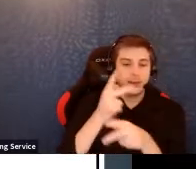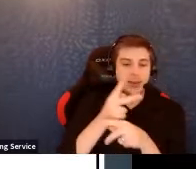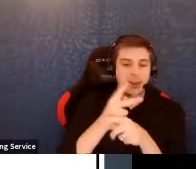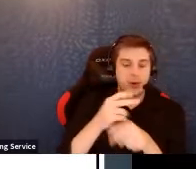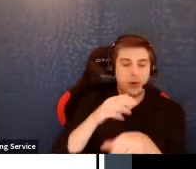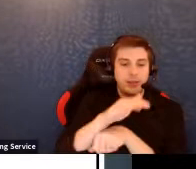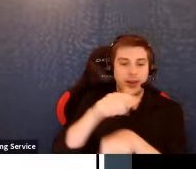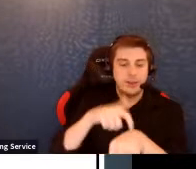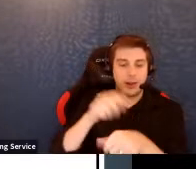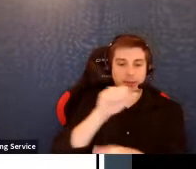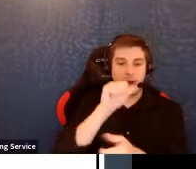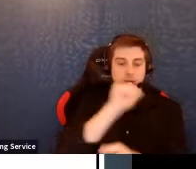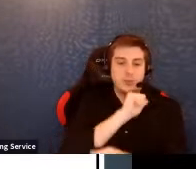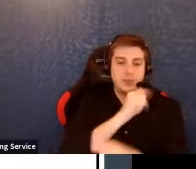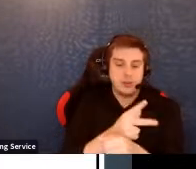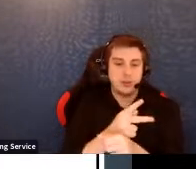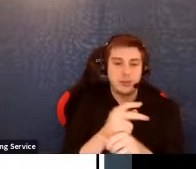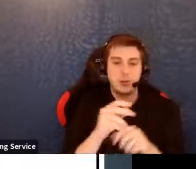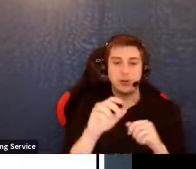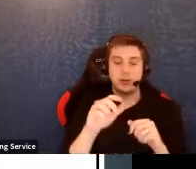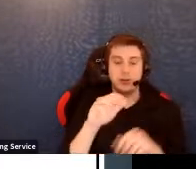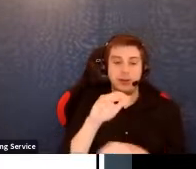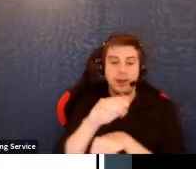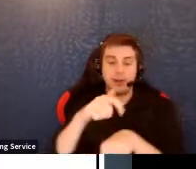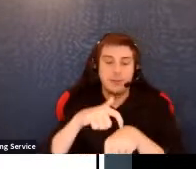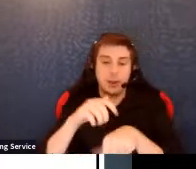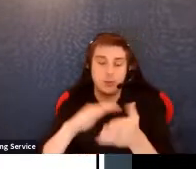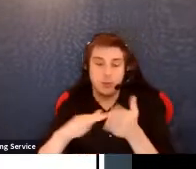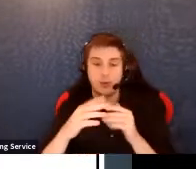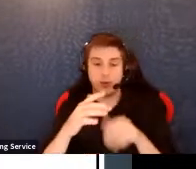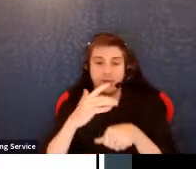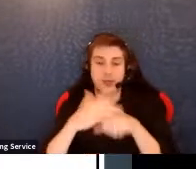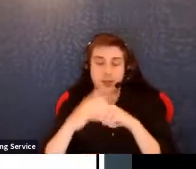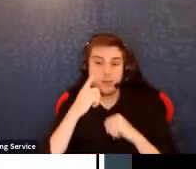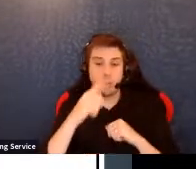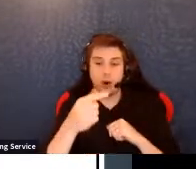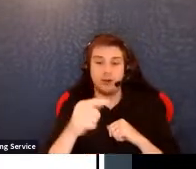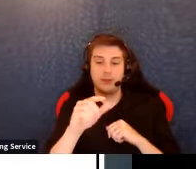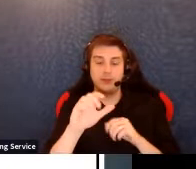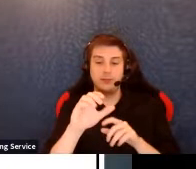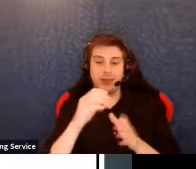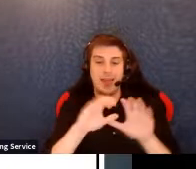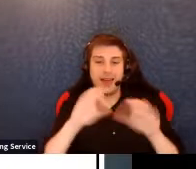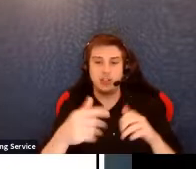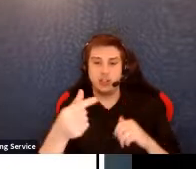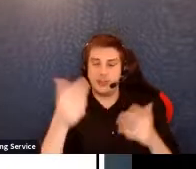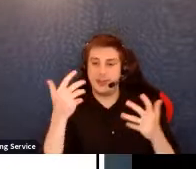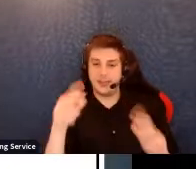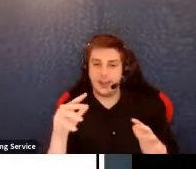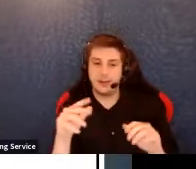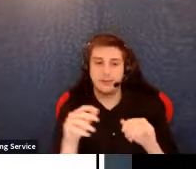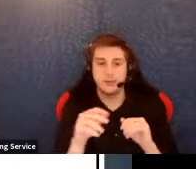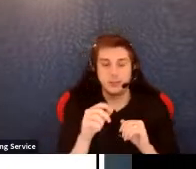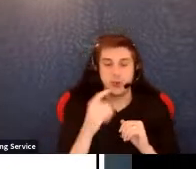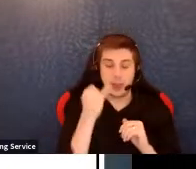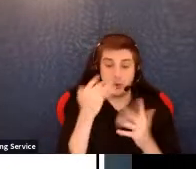Class G airspace. So if you want to use your night flying waiver in other controlled airspace,